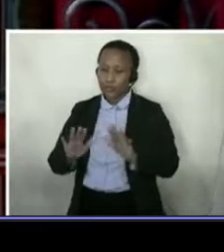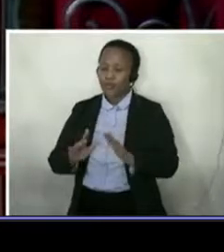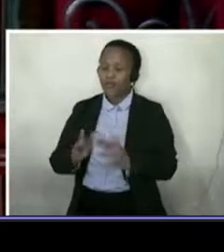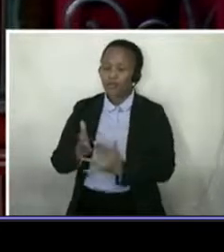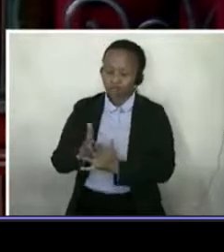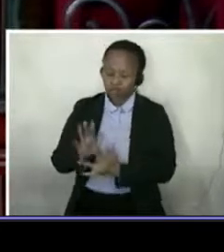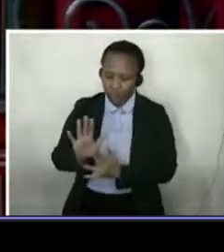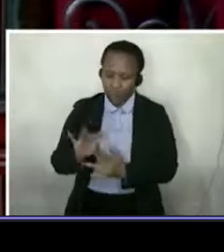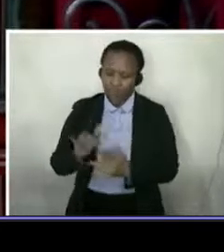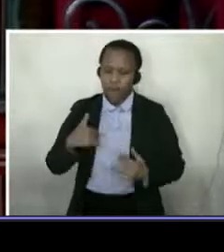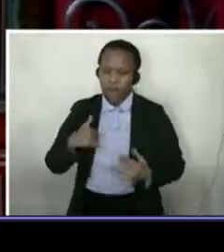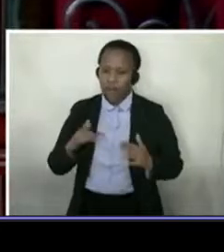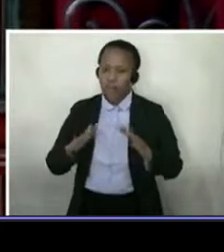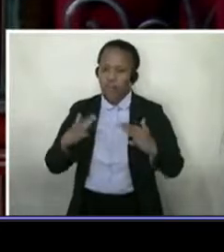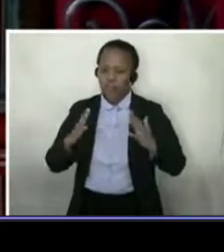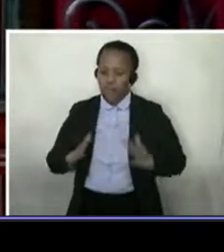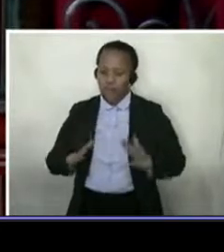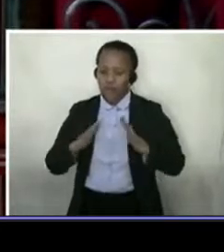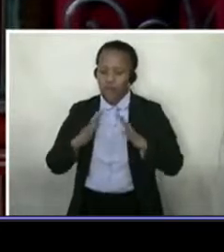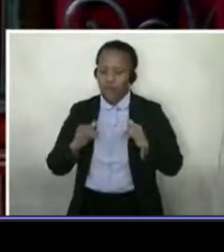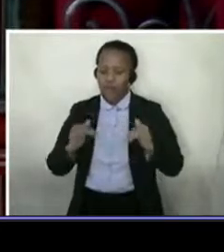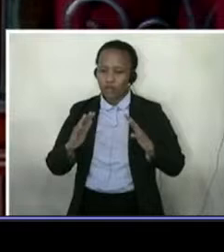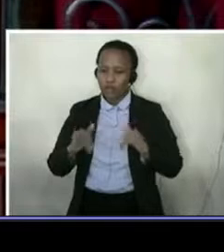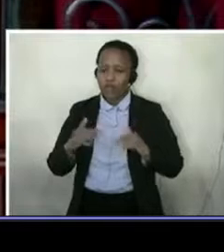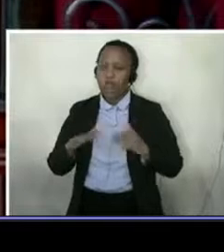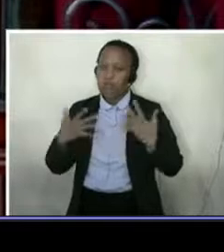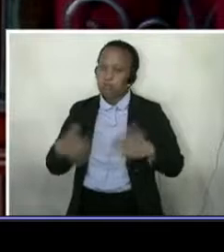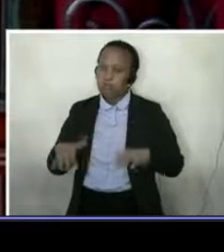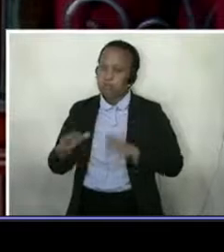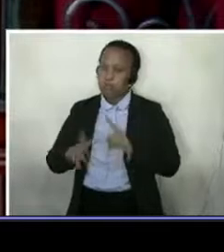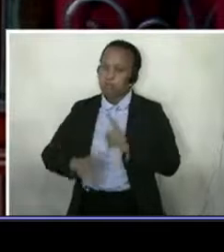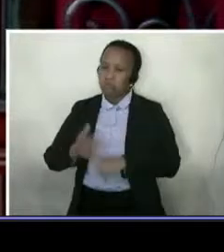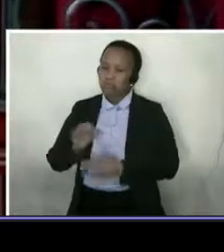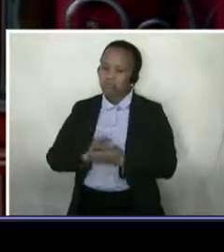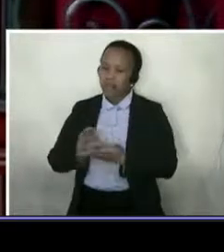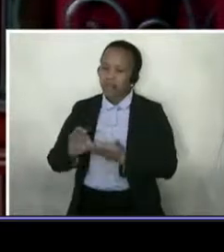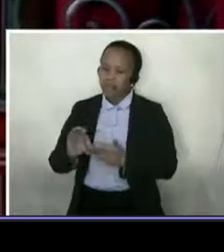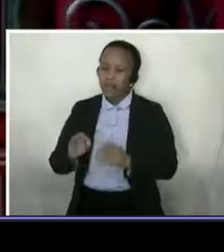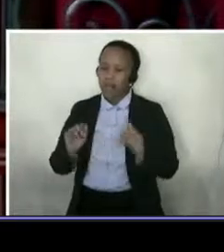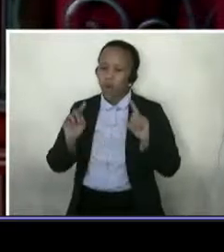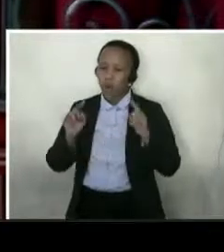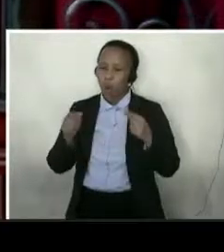Human Settlement for attaining a clean audit. And also the same department